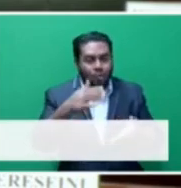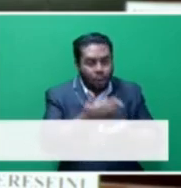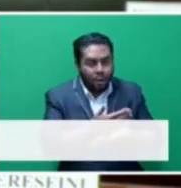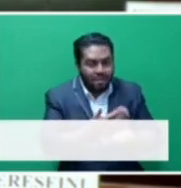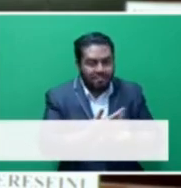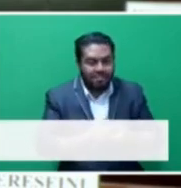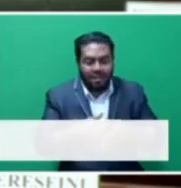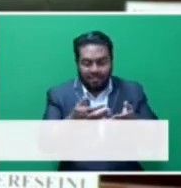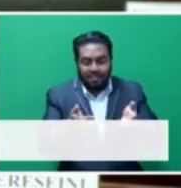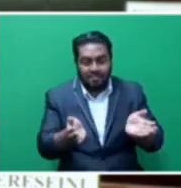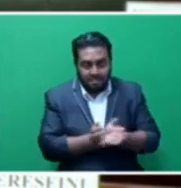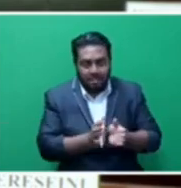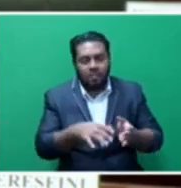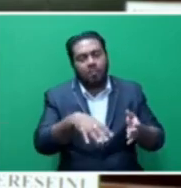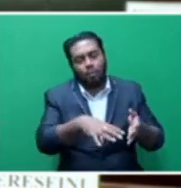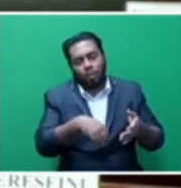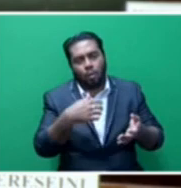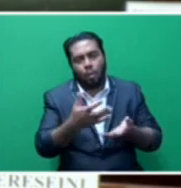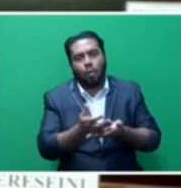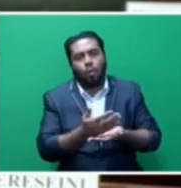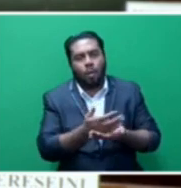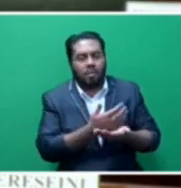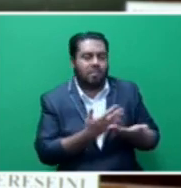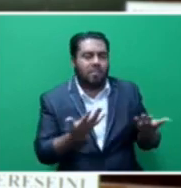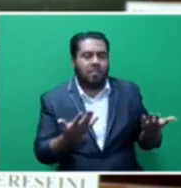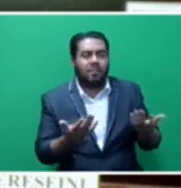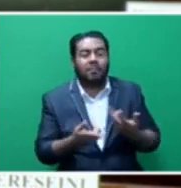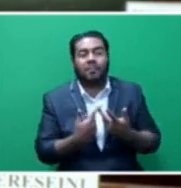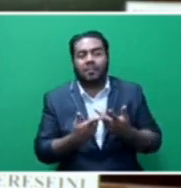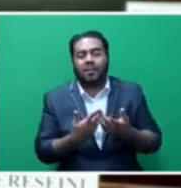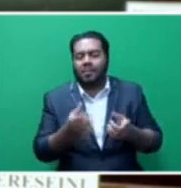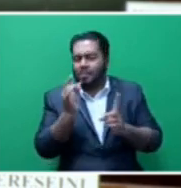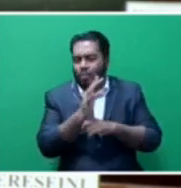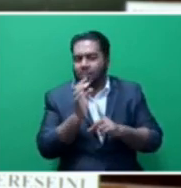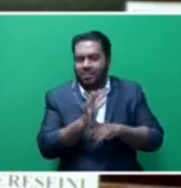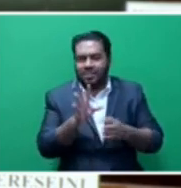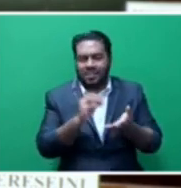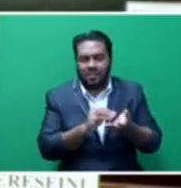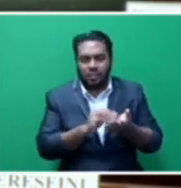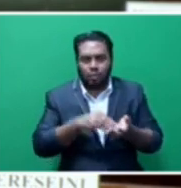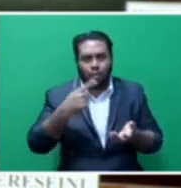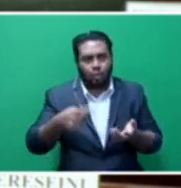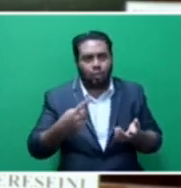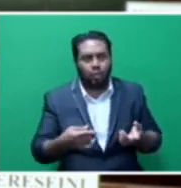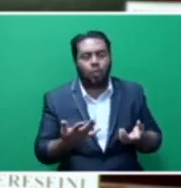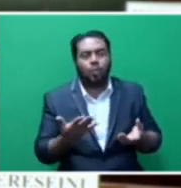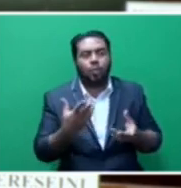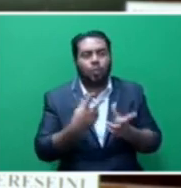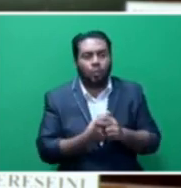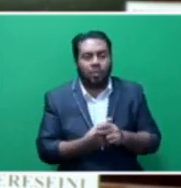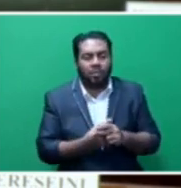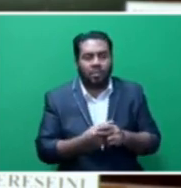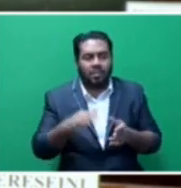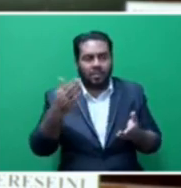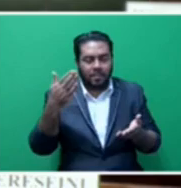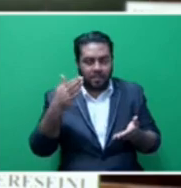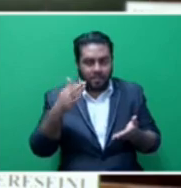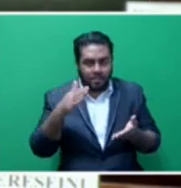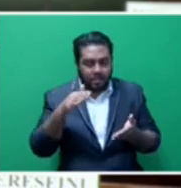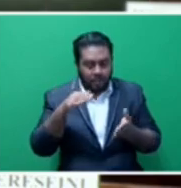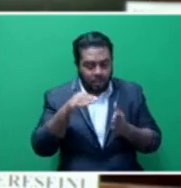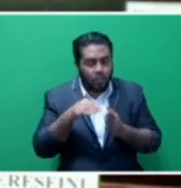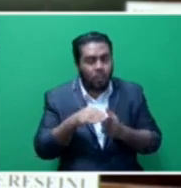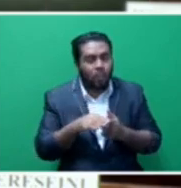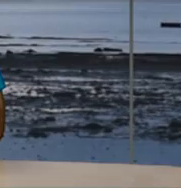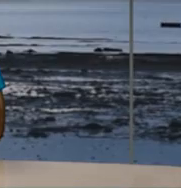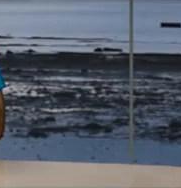cleaning, processing of building and rezoning applications, and other essential services continue with minimal disruption during this